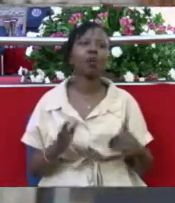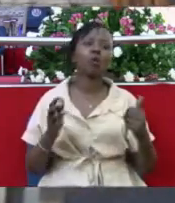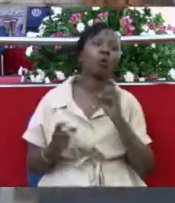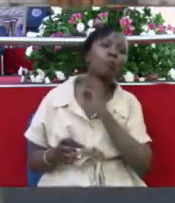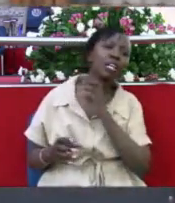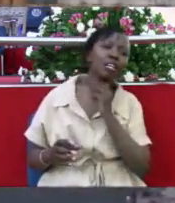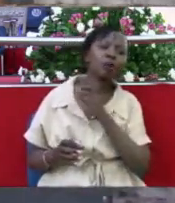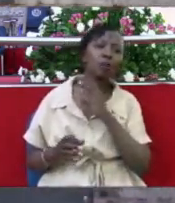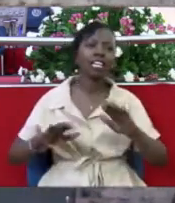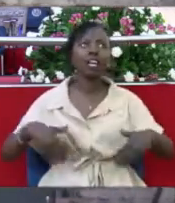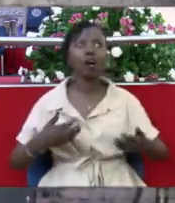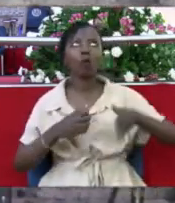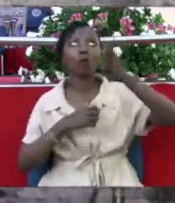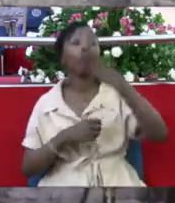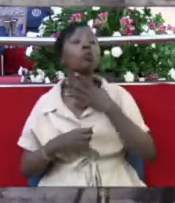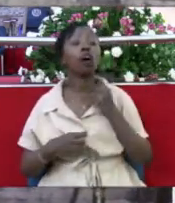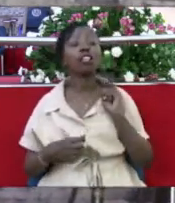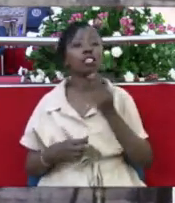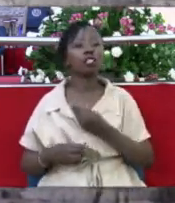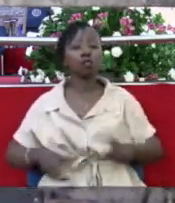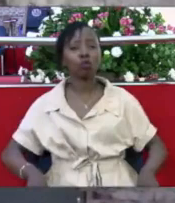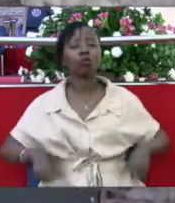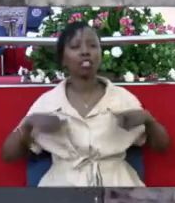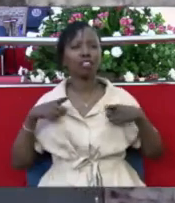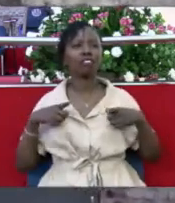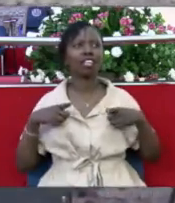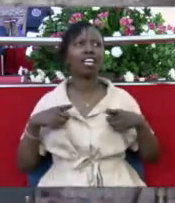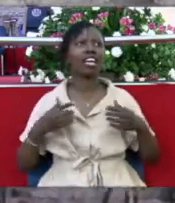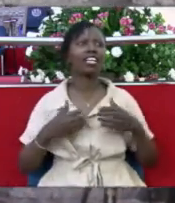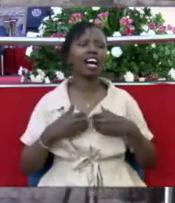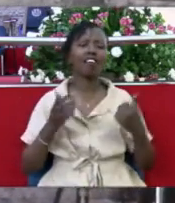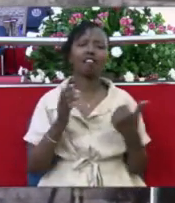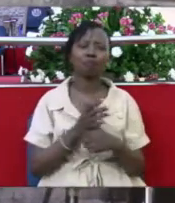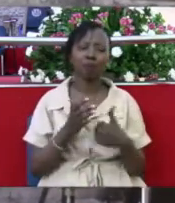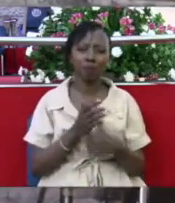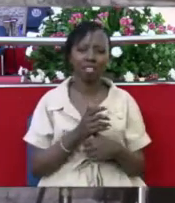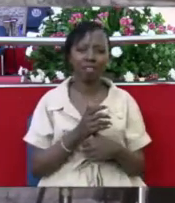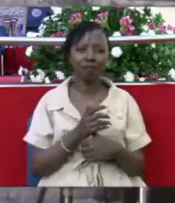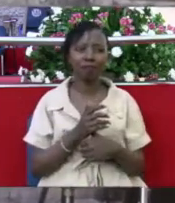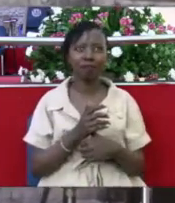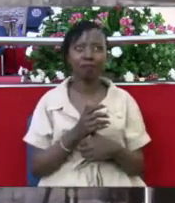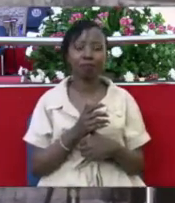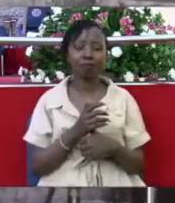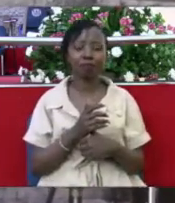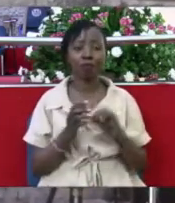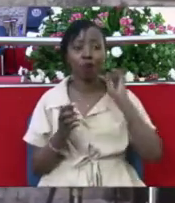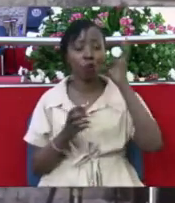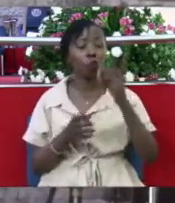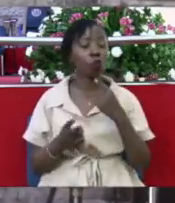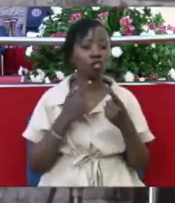katika njia ambazo Mungu anapenda tutembee. And a couple of problems arise. Tukua na shida ambazo zinainuka. We're going to talk about three of